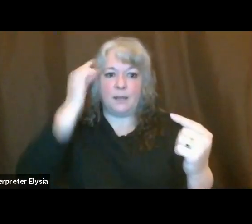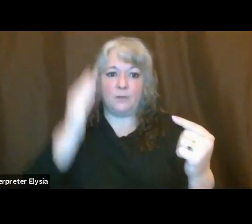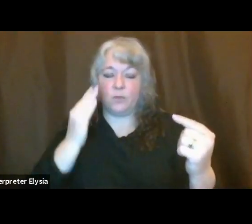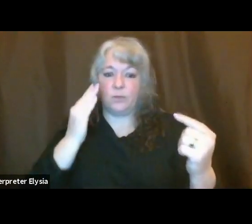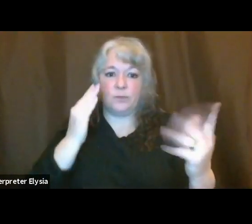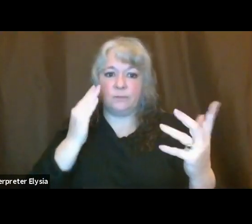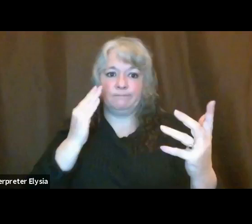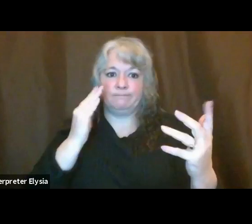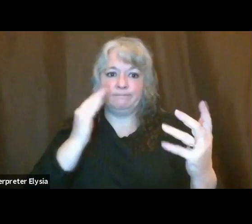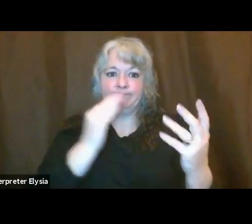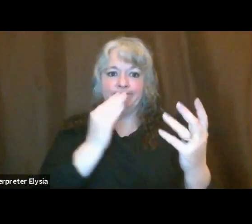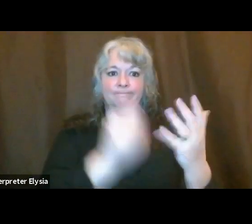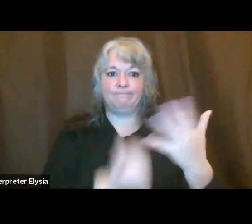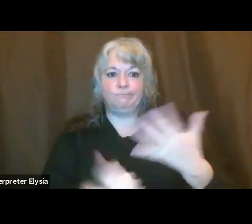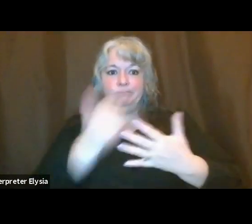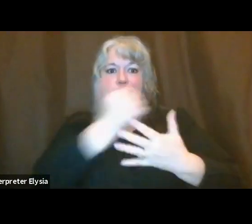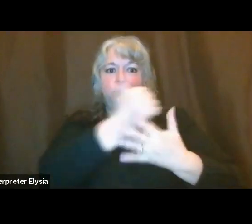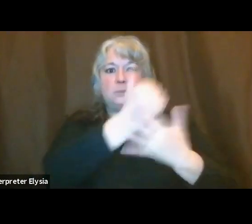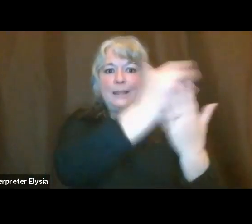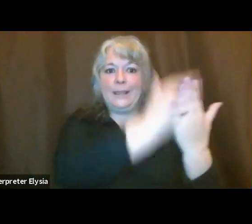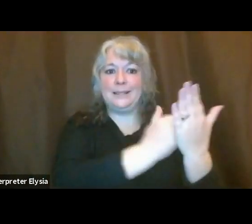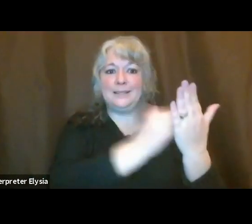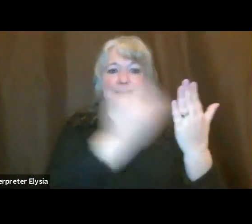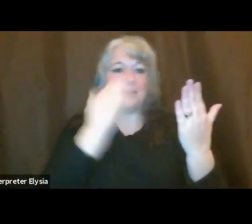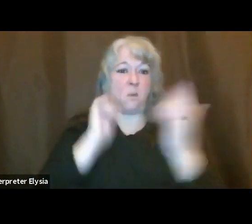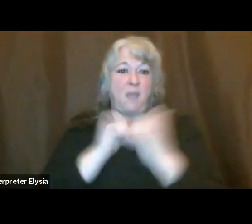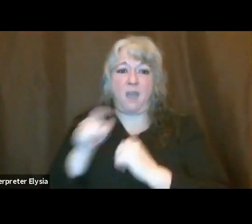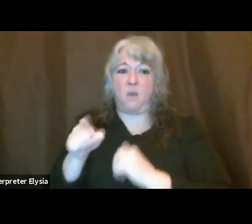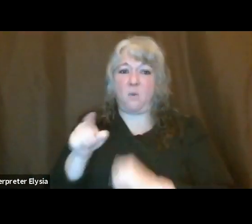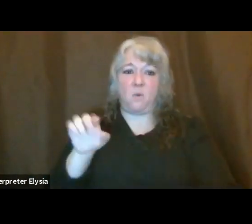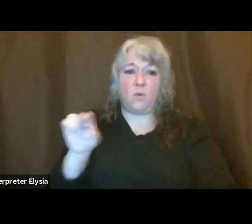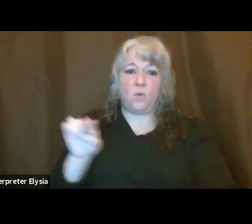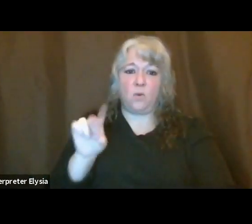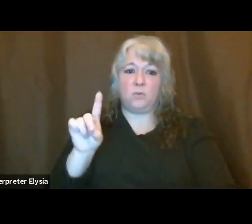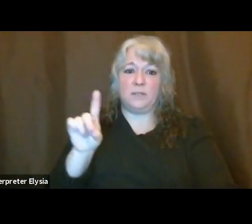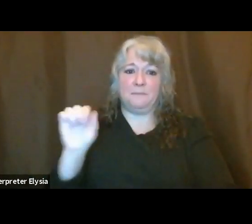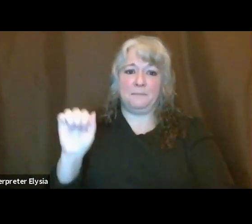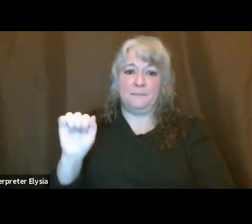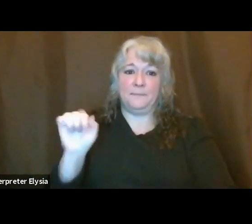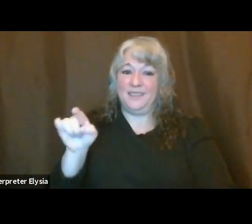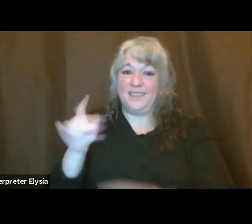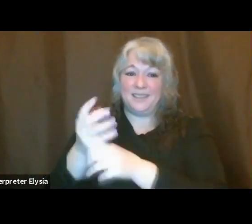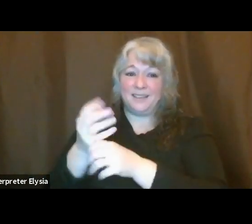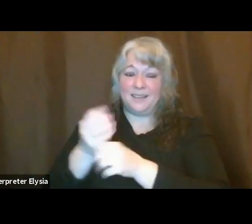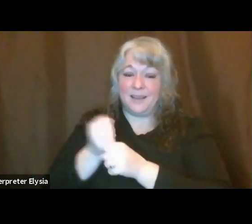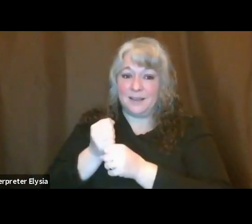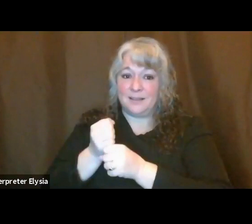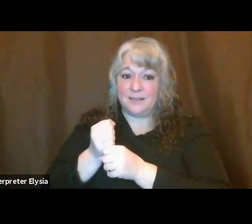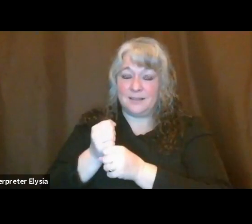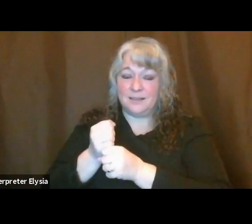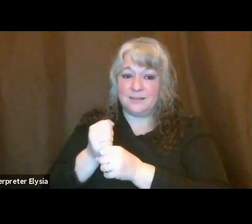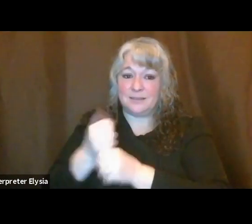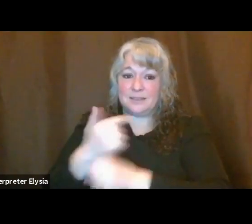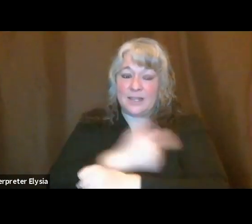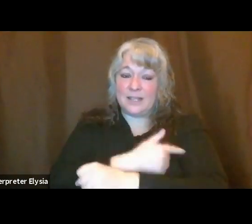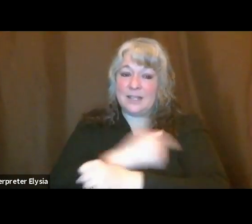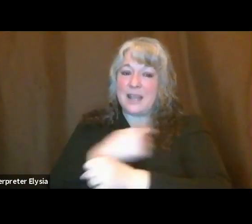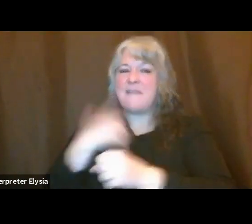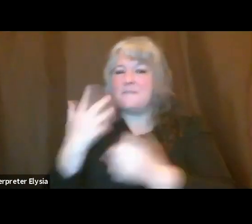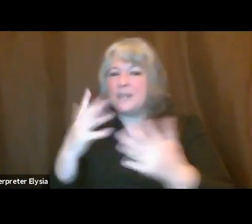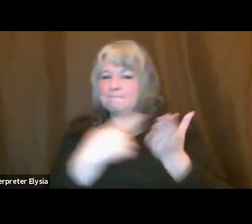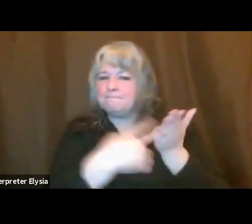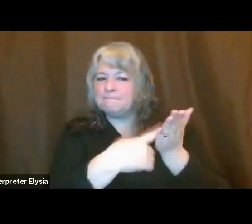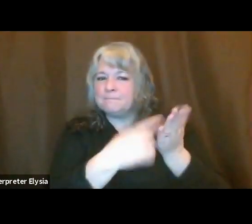vaccine. That is well beyond me. I've had slight discussions with a liaison from the